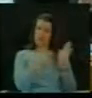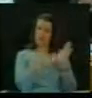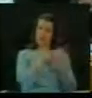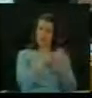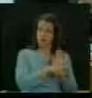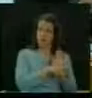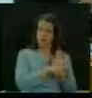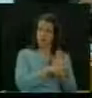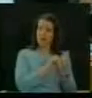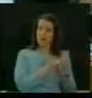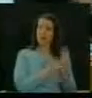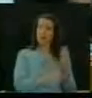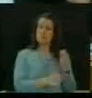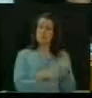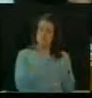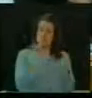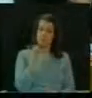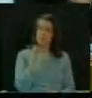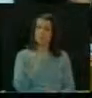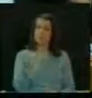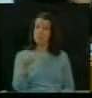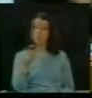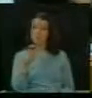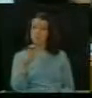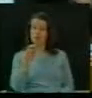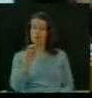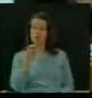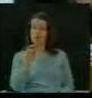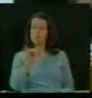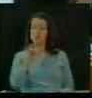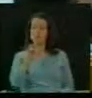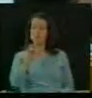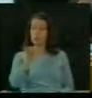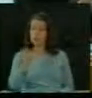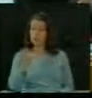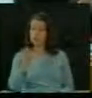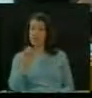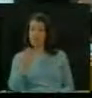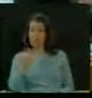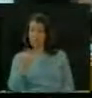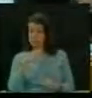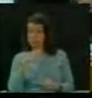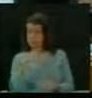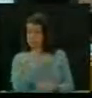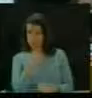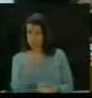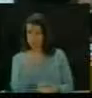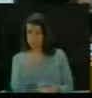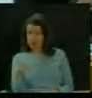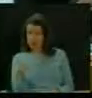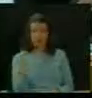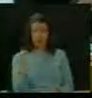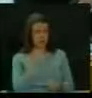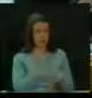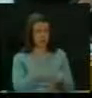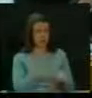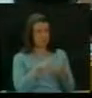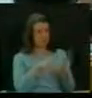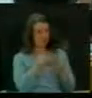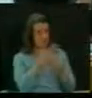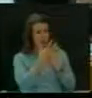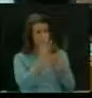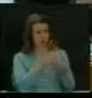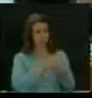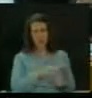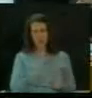policy was what the majority of the ethics panel said it was. That's right. It takes 5 votes. And so I frankly am not comfortable with that. I feel